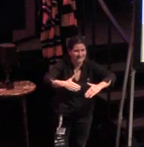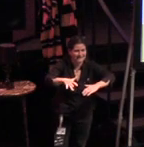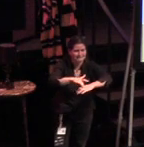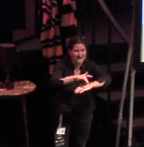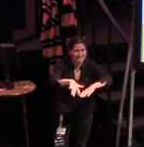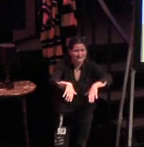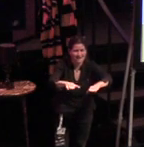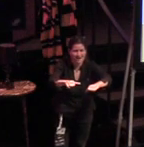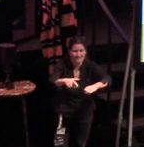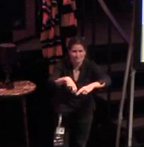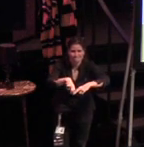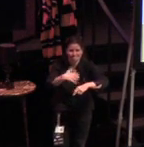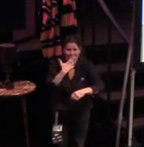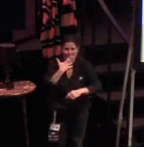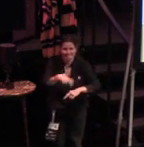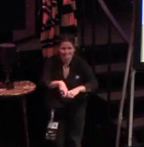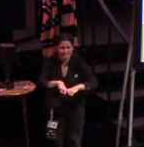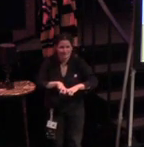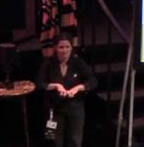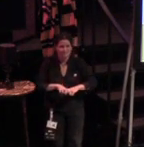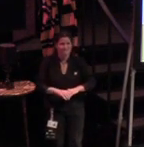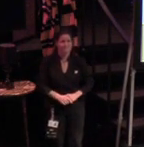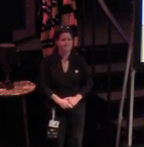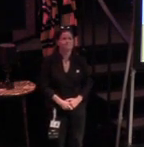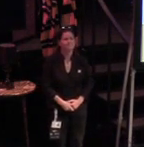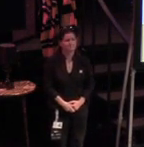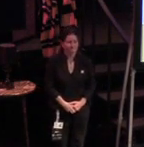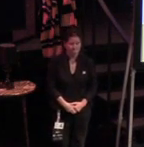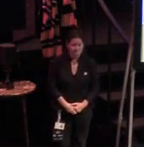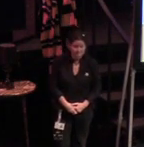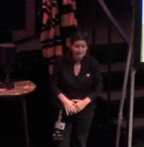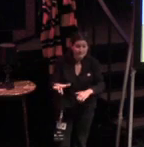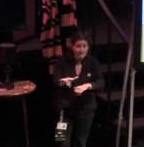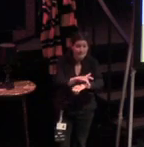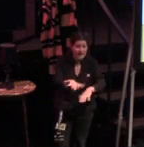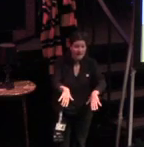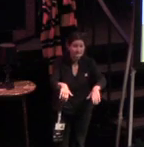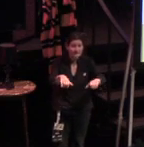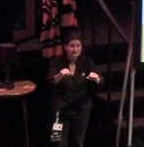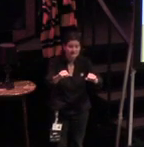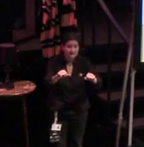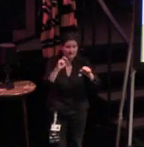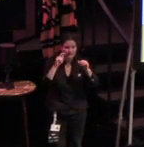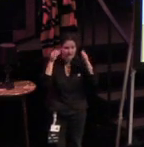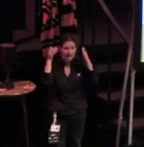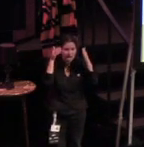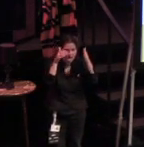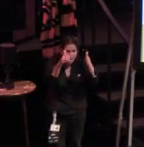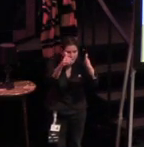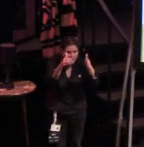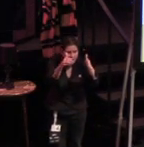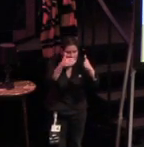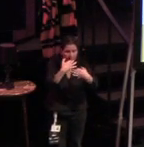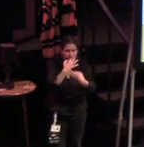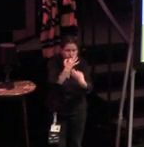again and and the play started and a hundred percent I got transported to a whole new world it